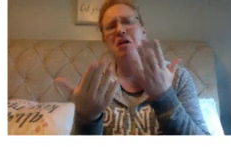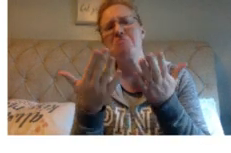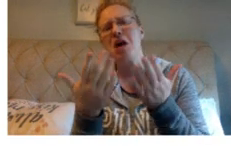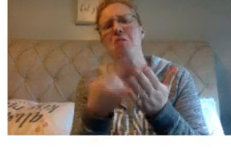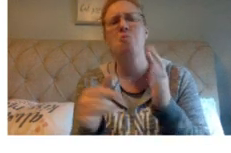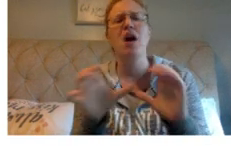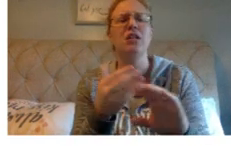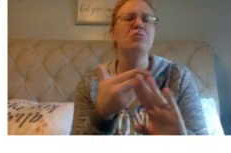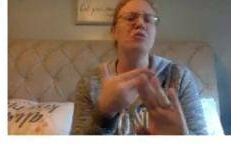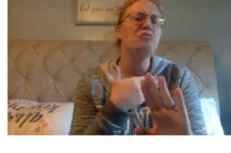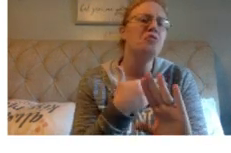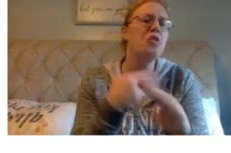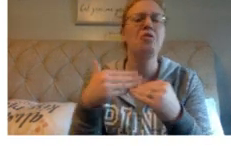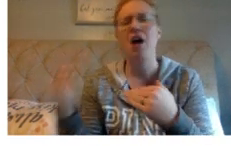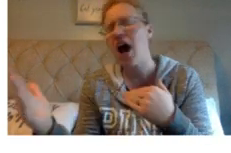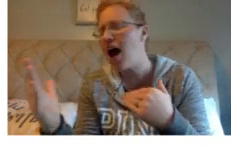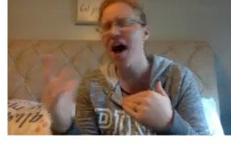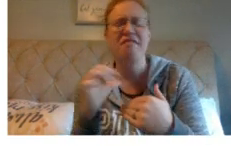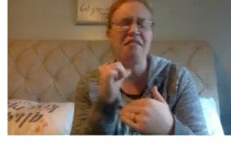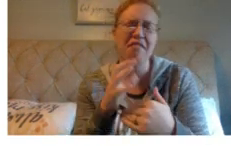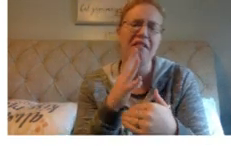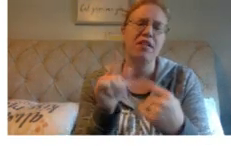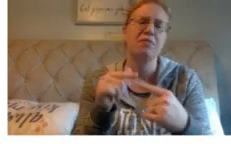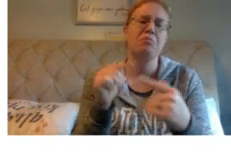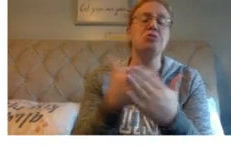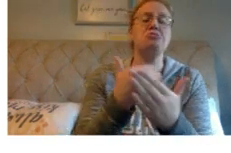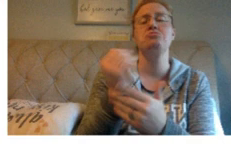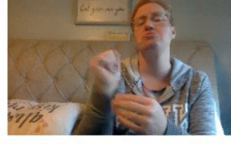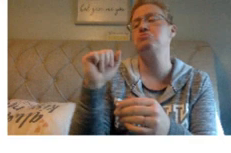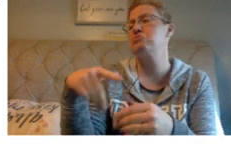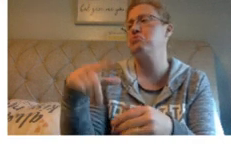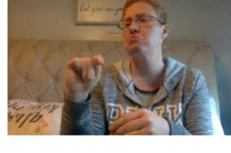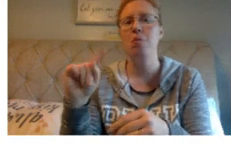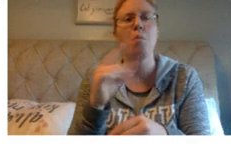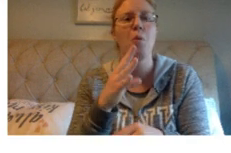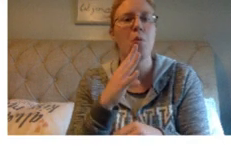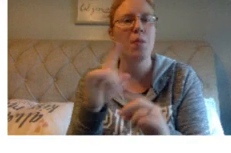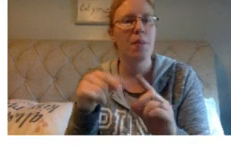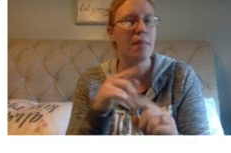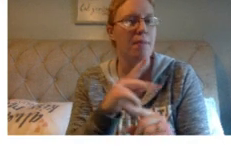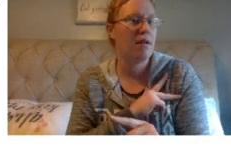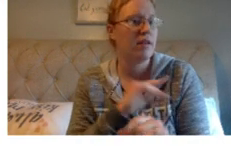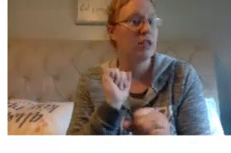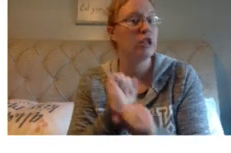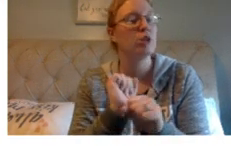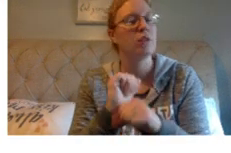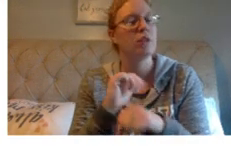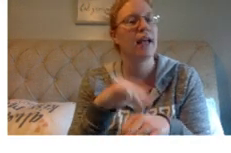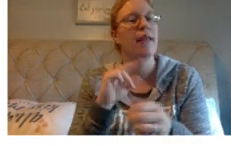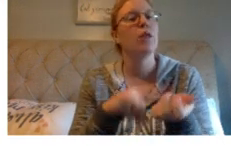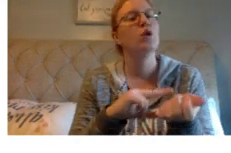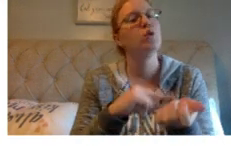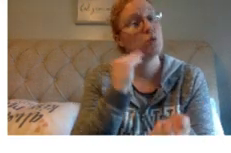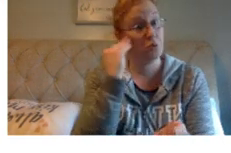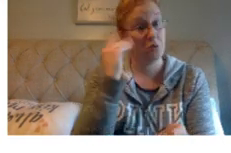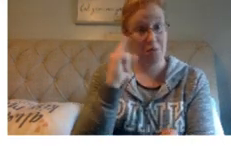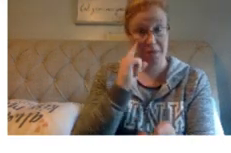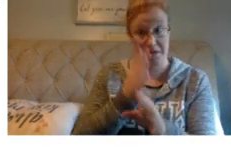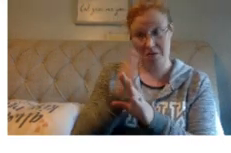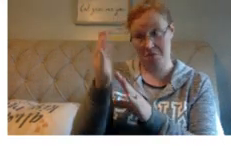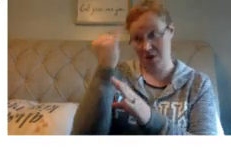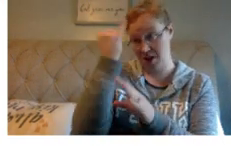did before or after. It didn't talk about Keisha's new apartment. It only talked about Keisha working at the nursing home. So do you think that's the main